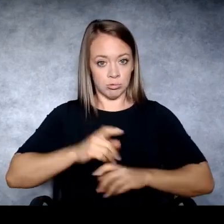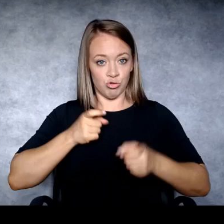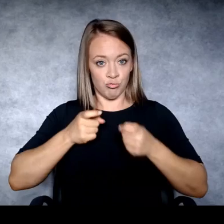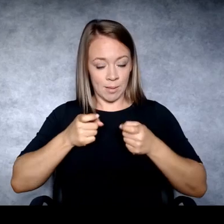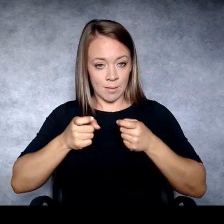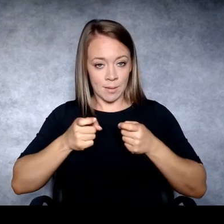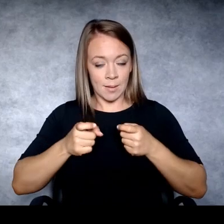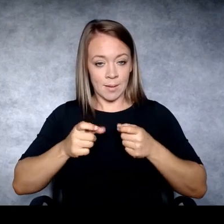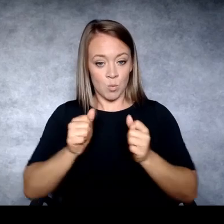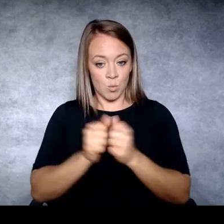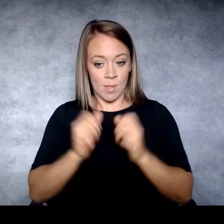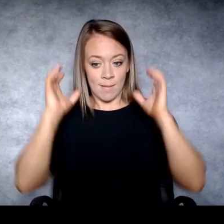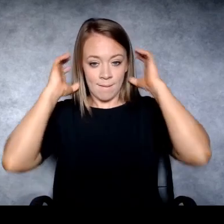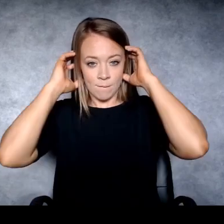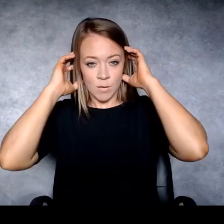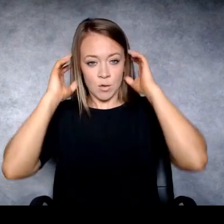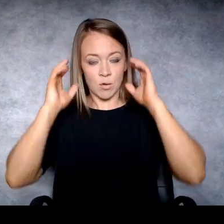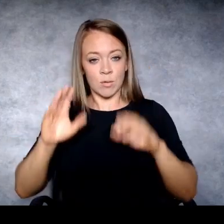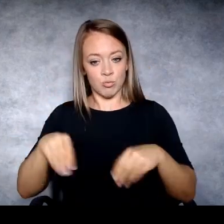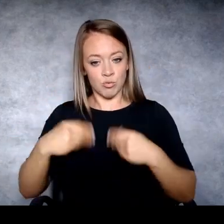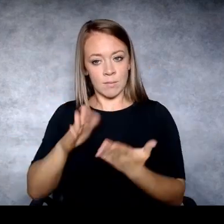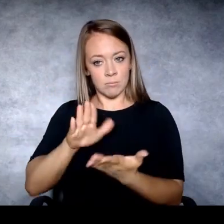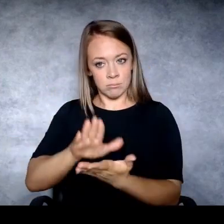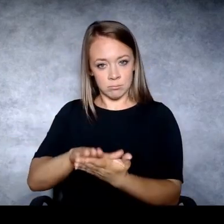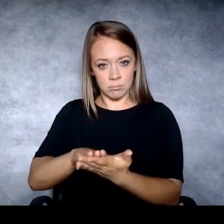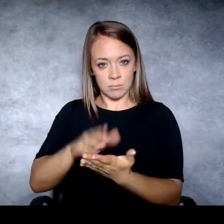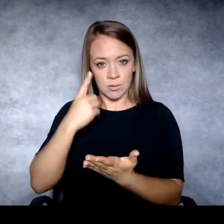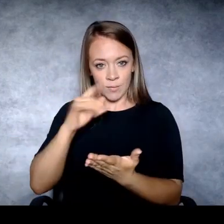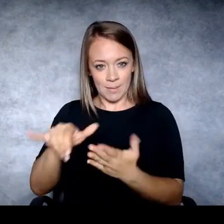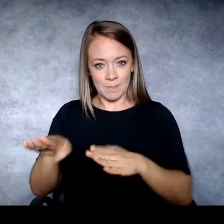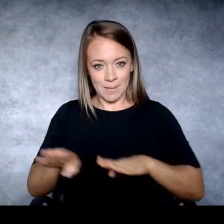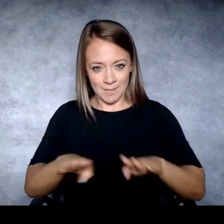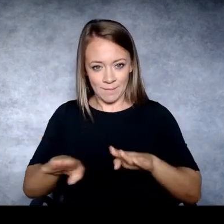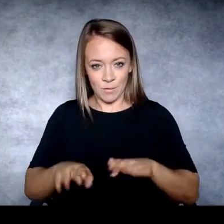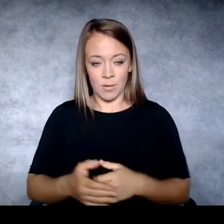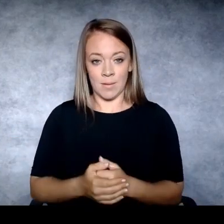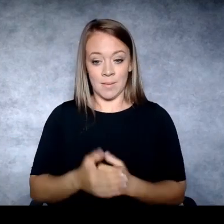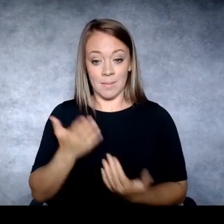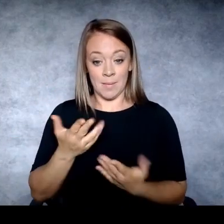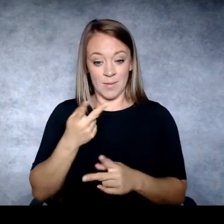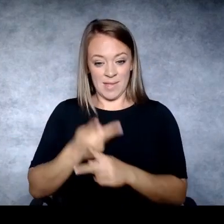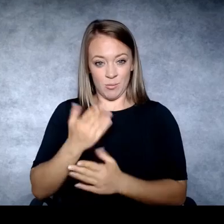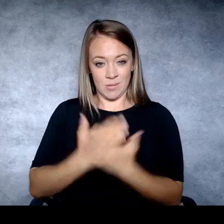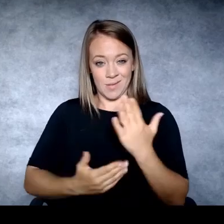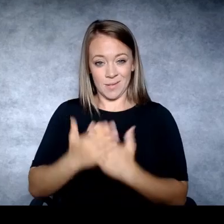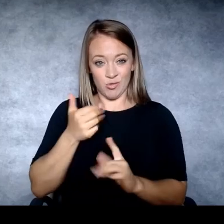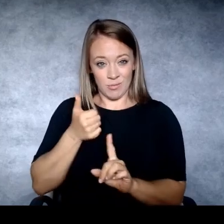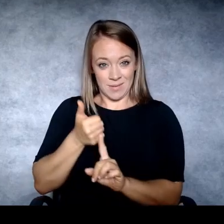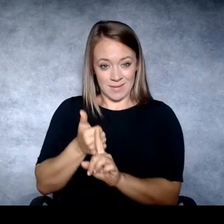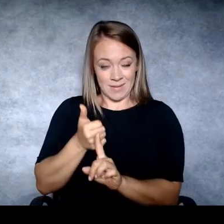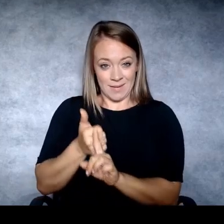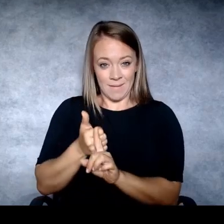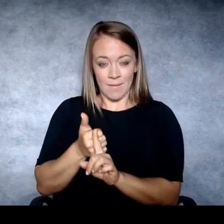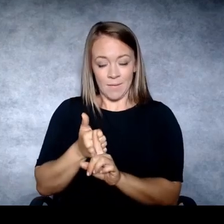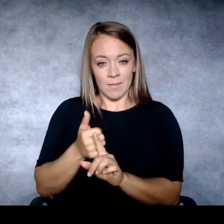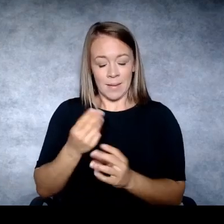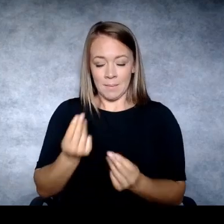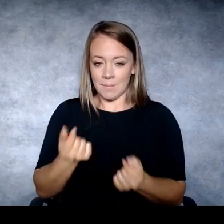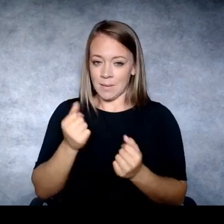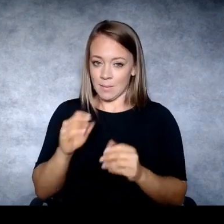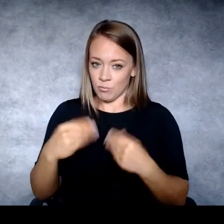give behavior-specific praise. For a student that keeps hands to themselves when lining up, immediately give positive